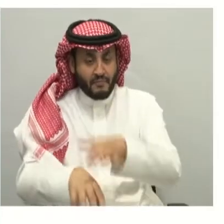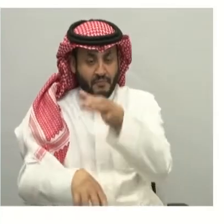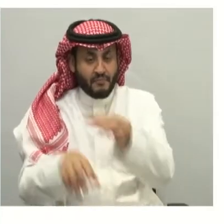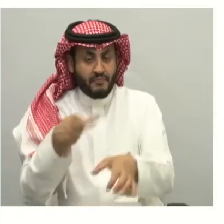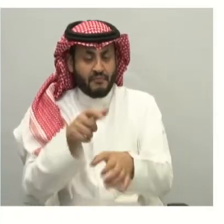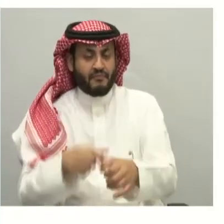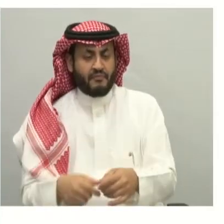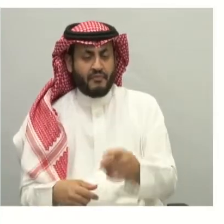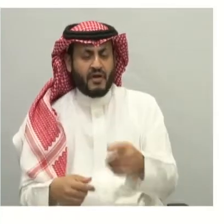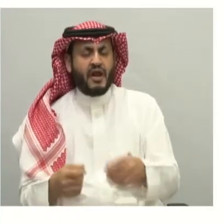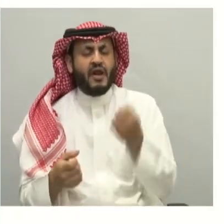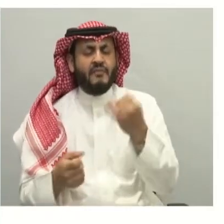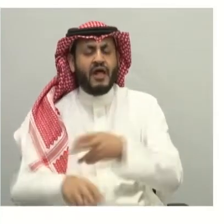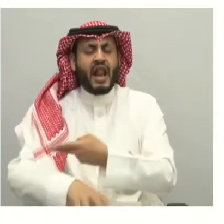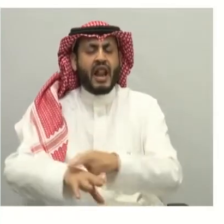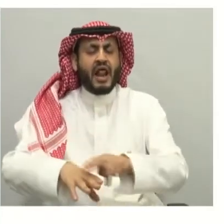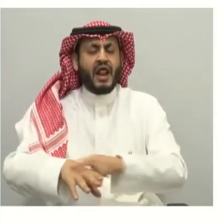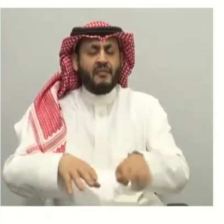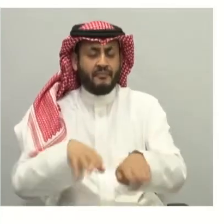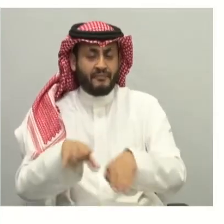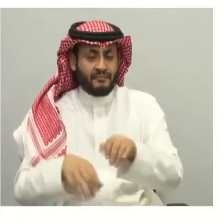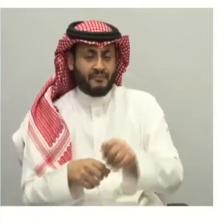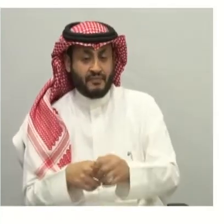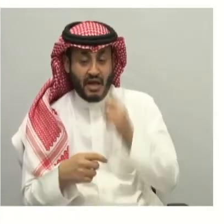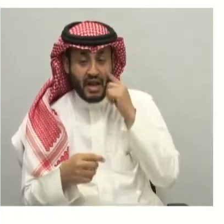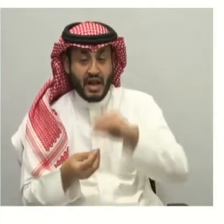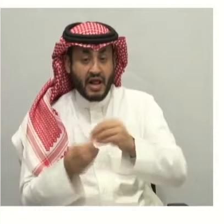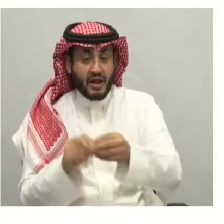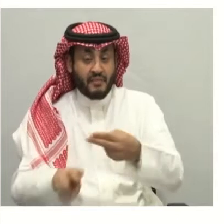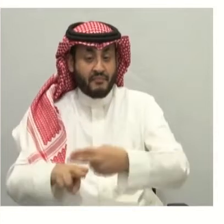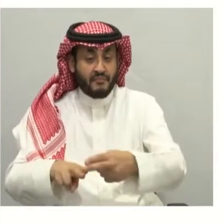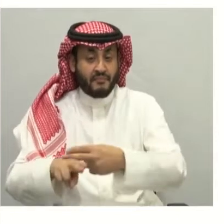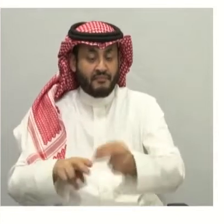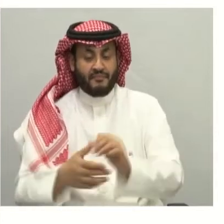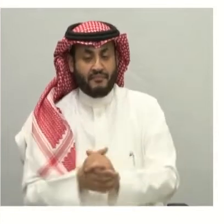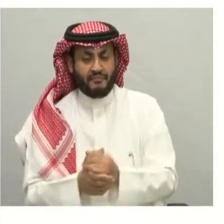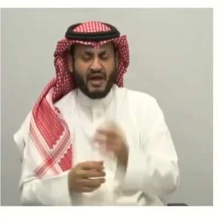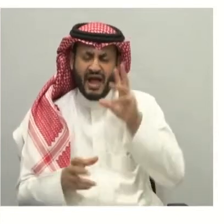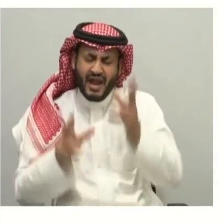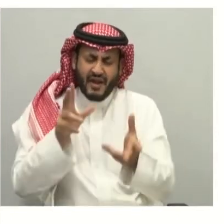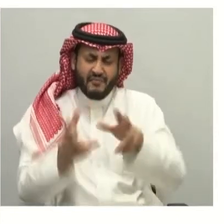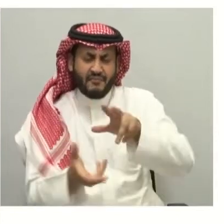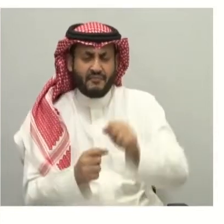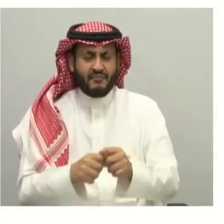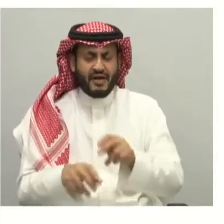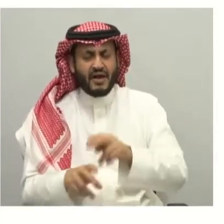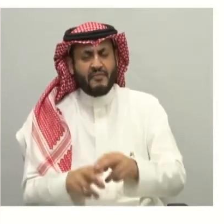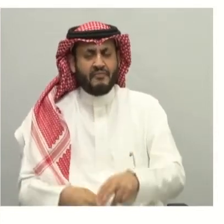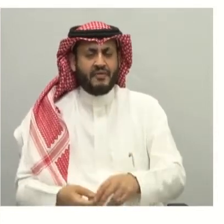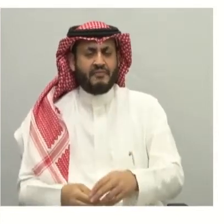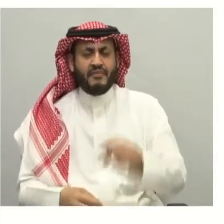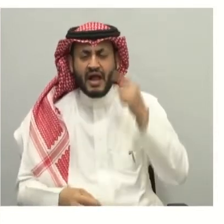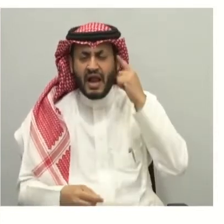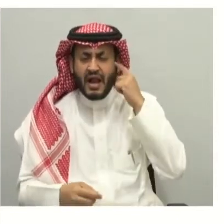lot of new leather boots out now. I'm going to buy a brown pair. I'm not sure about the coat. Maybe blue or black, I'll